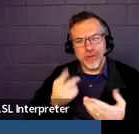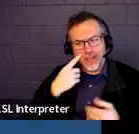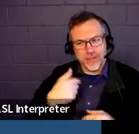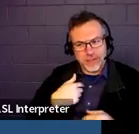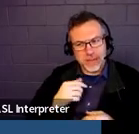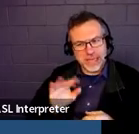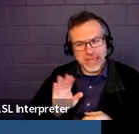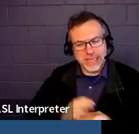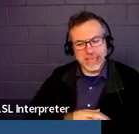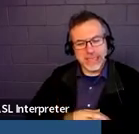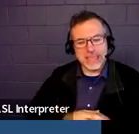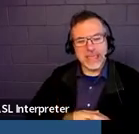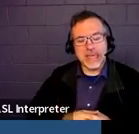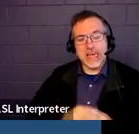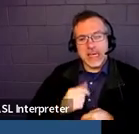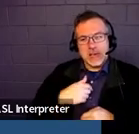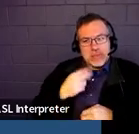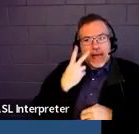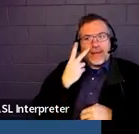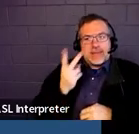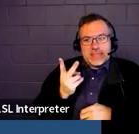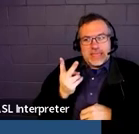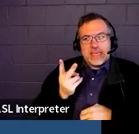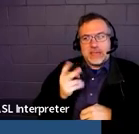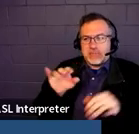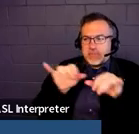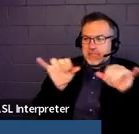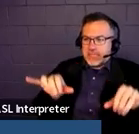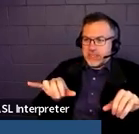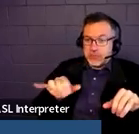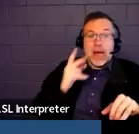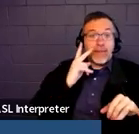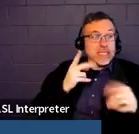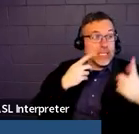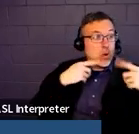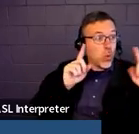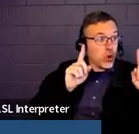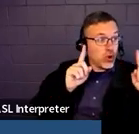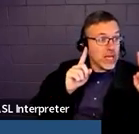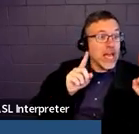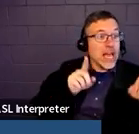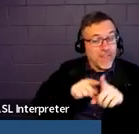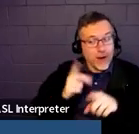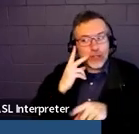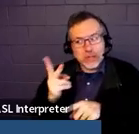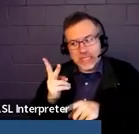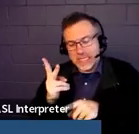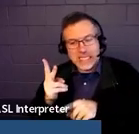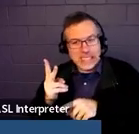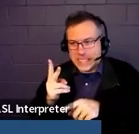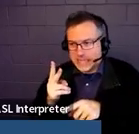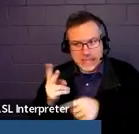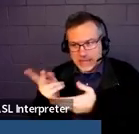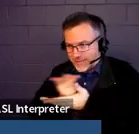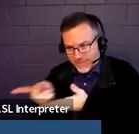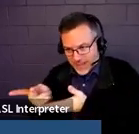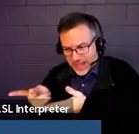because I've seen how it works and I see how it does not work. And so I'm advocating for change behind